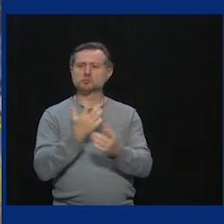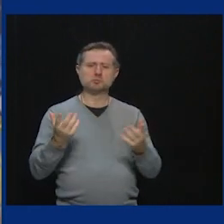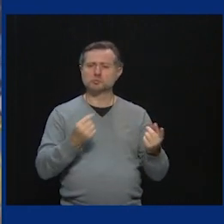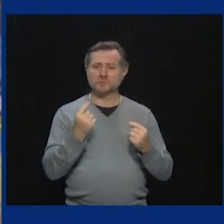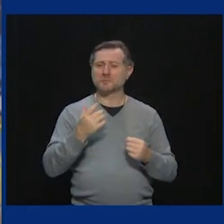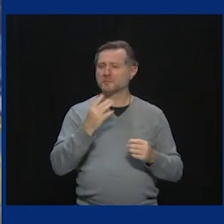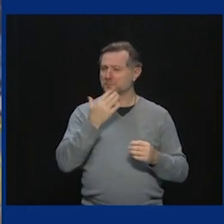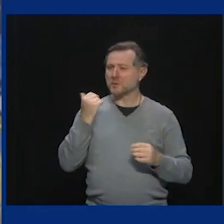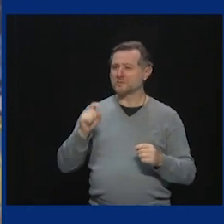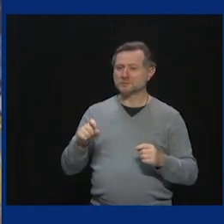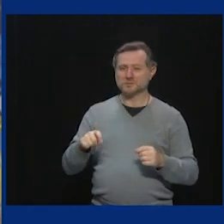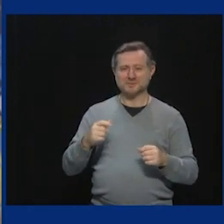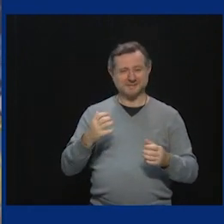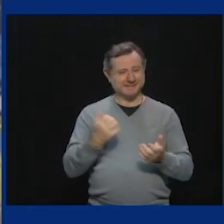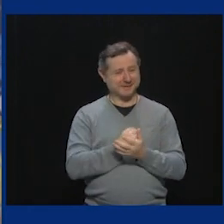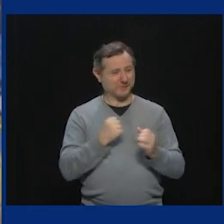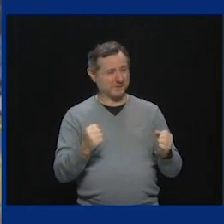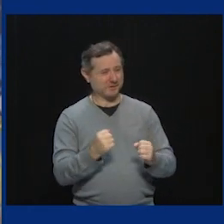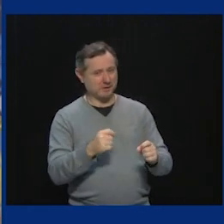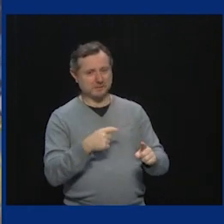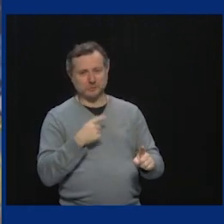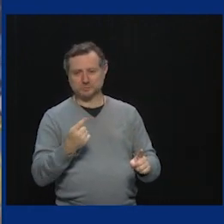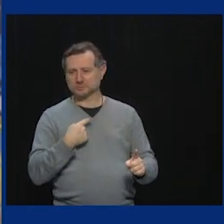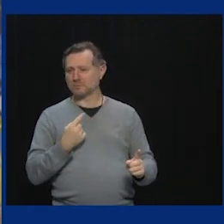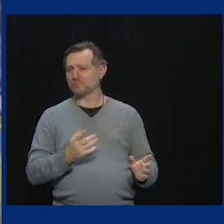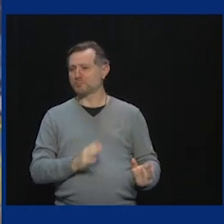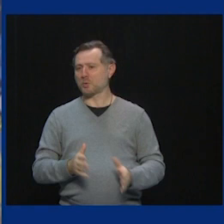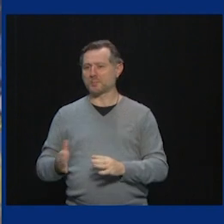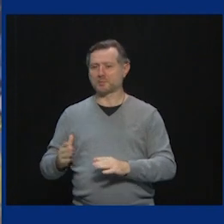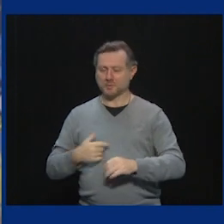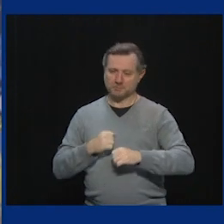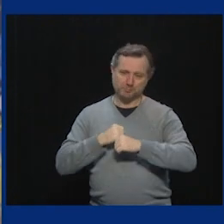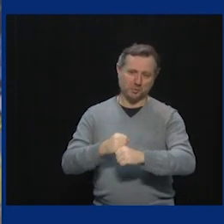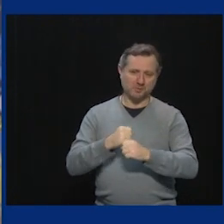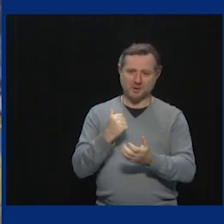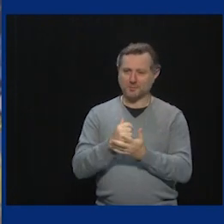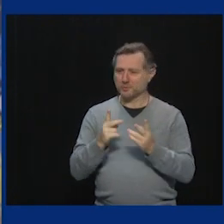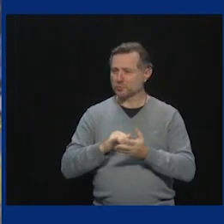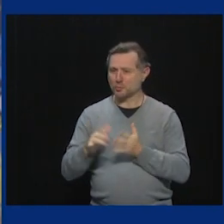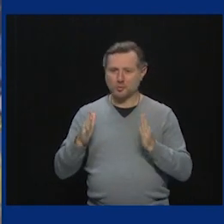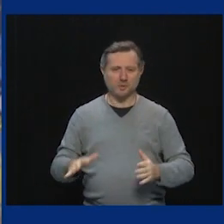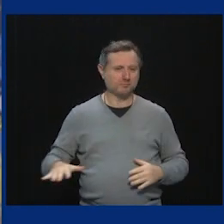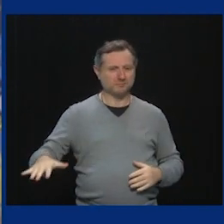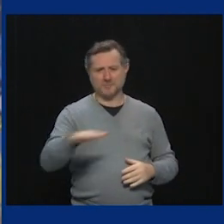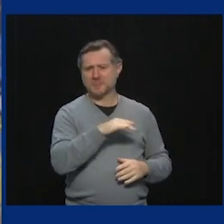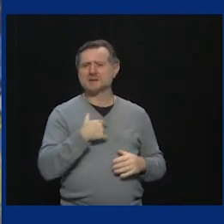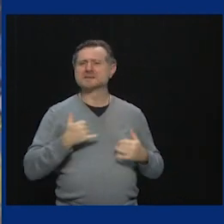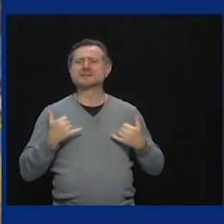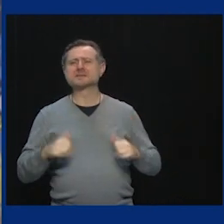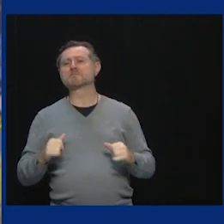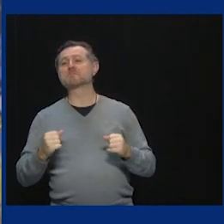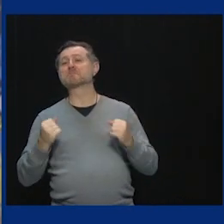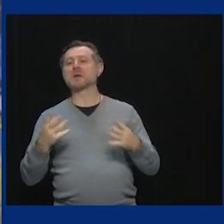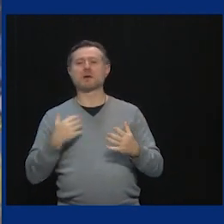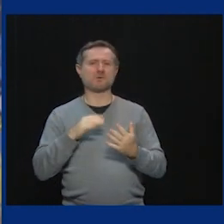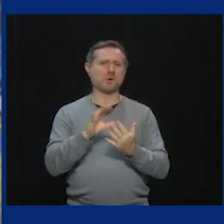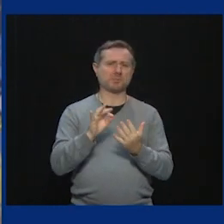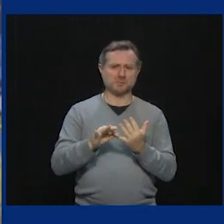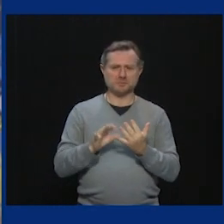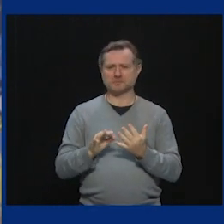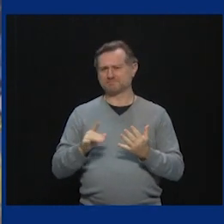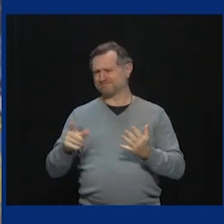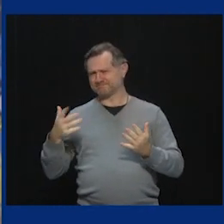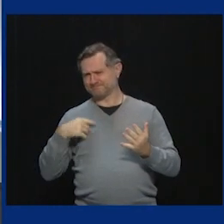always be prepared to do what it takes to protect New Yorkers, and all options are always on the table. But let's just get more people vaccinated. Yes,